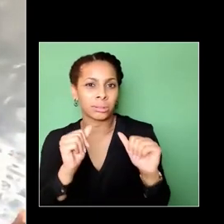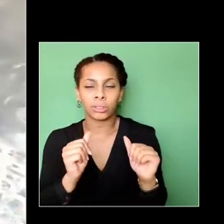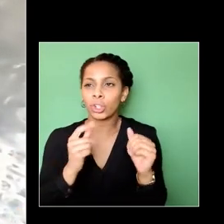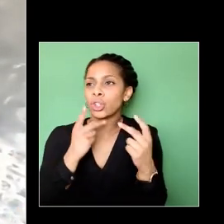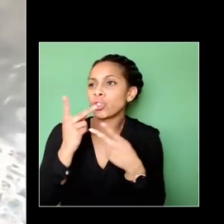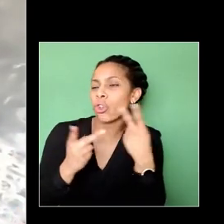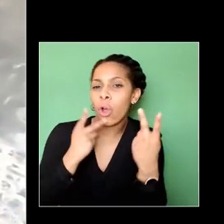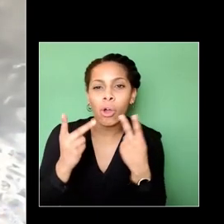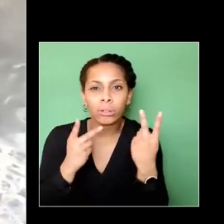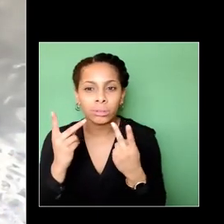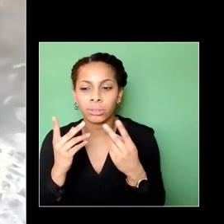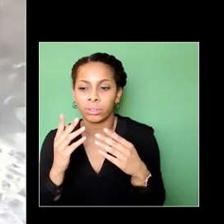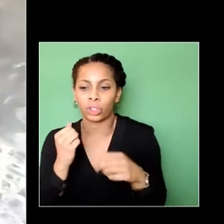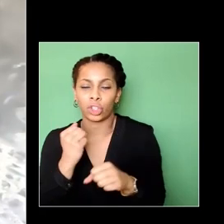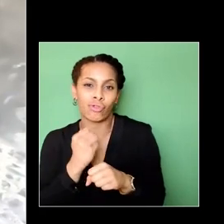Sonnet.